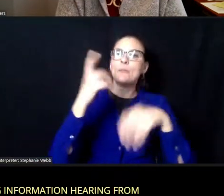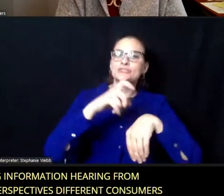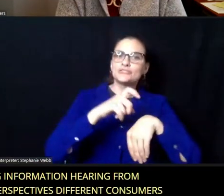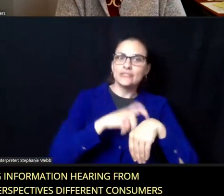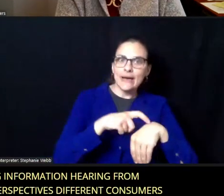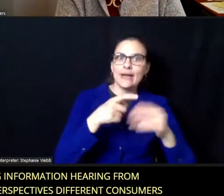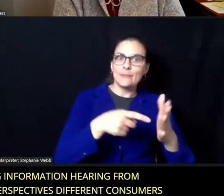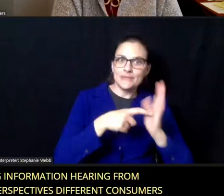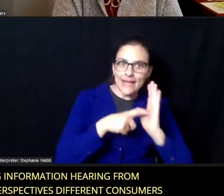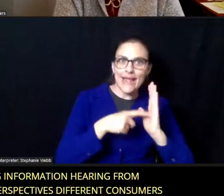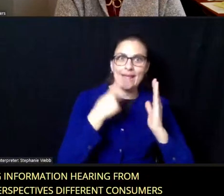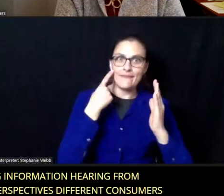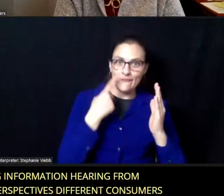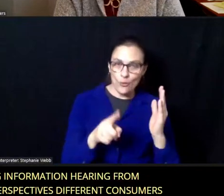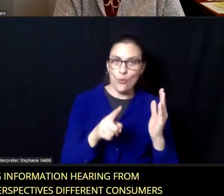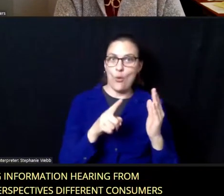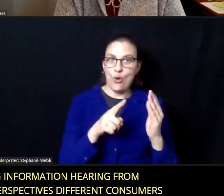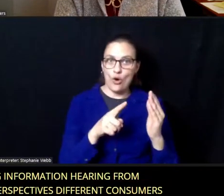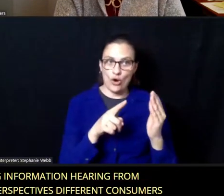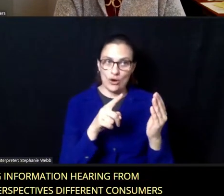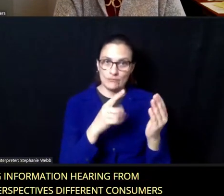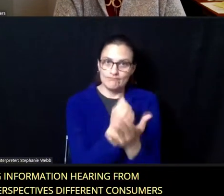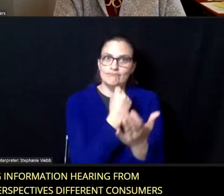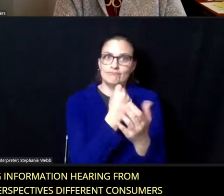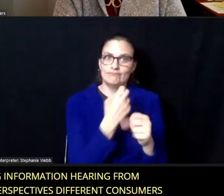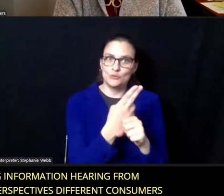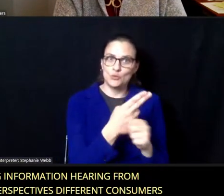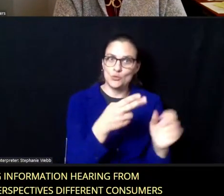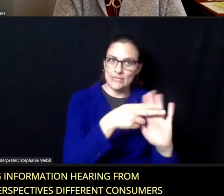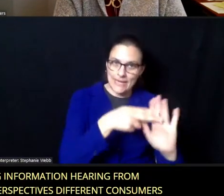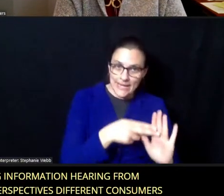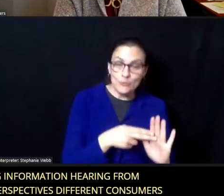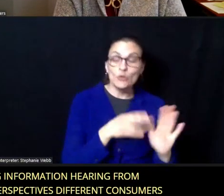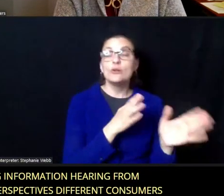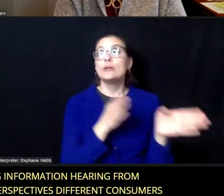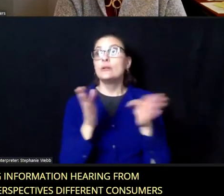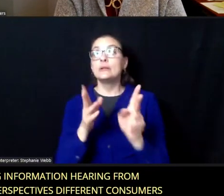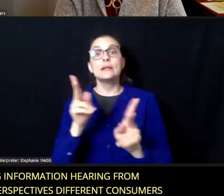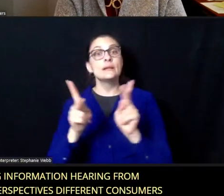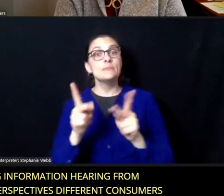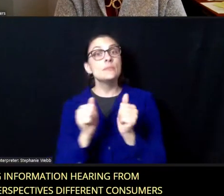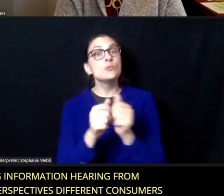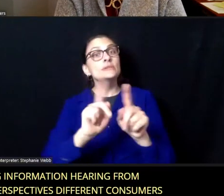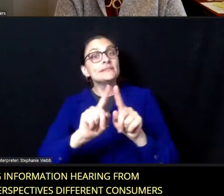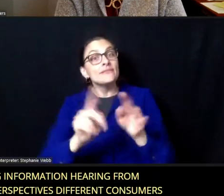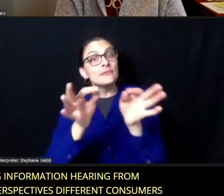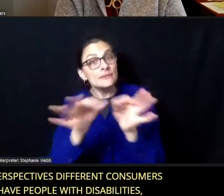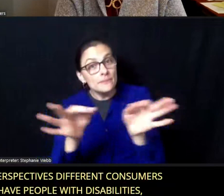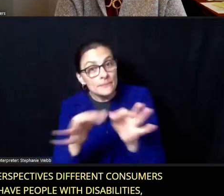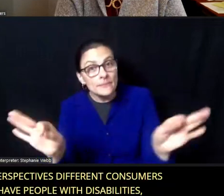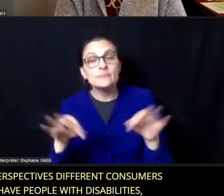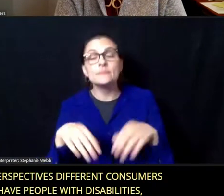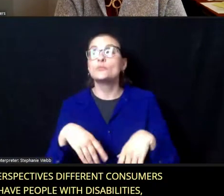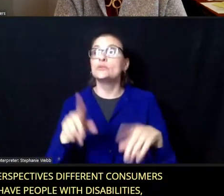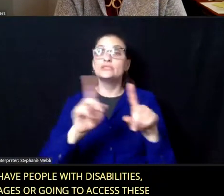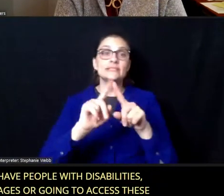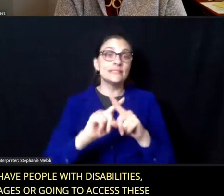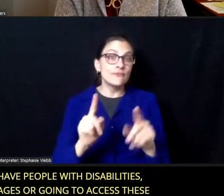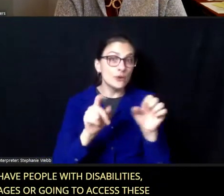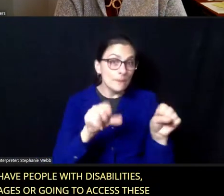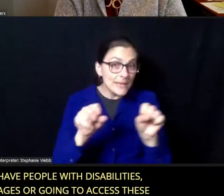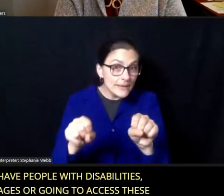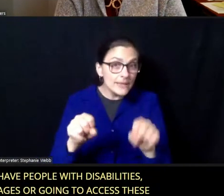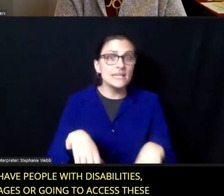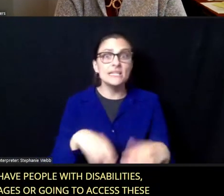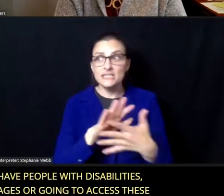languages accessing these labels or wanting to access these labels. If people with limited education also were going to need to